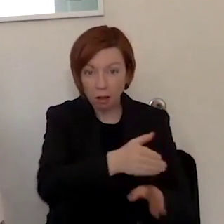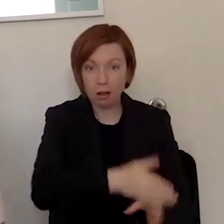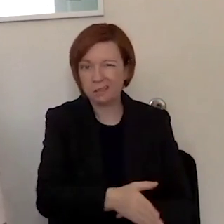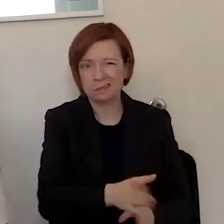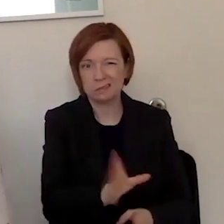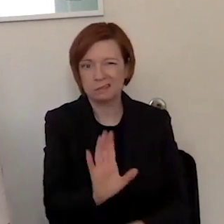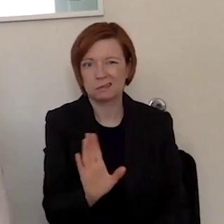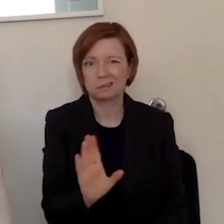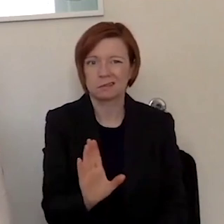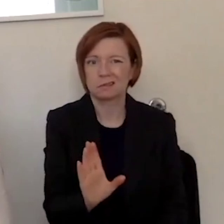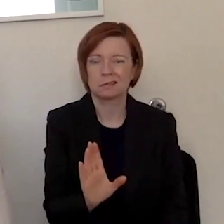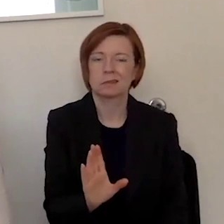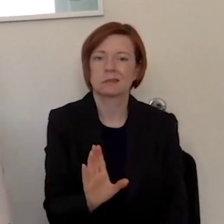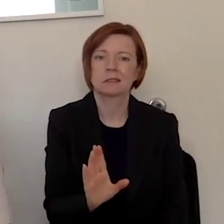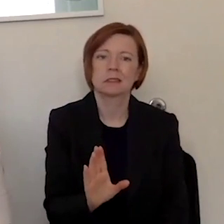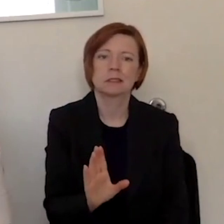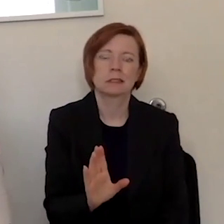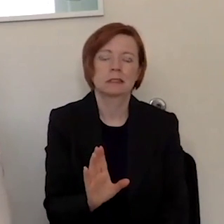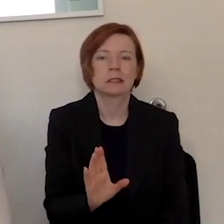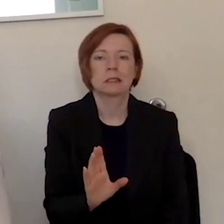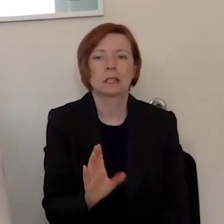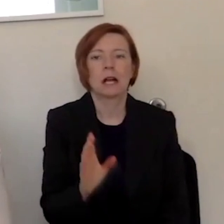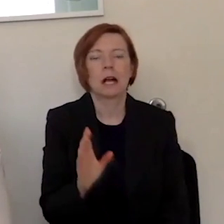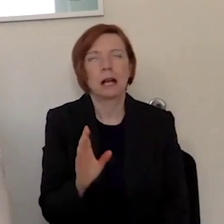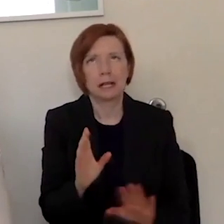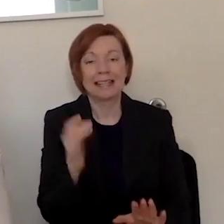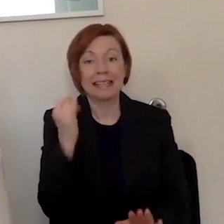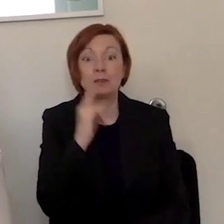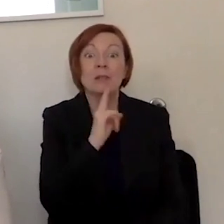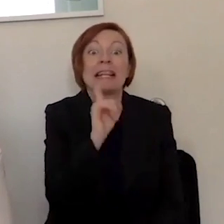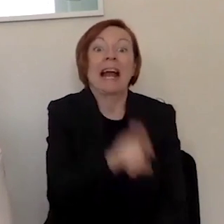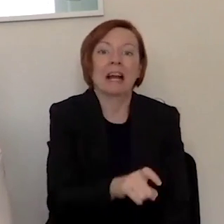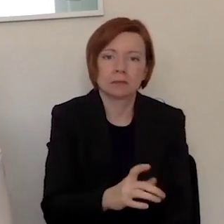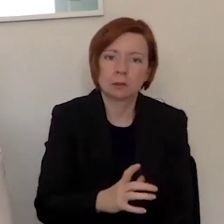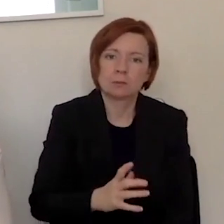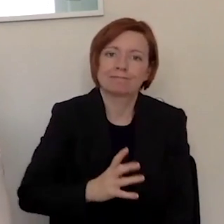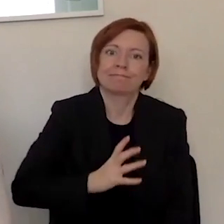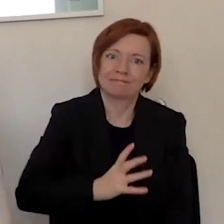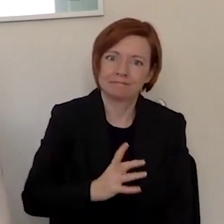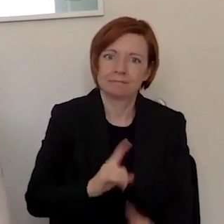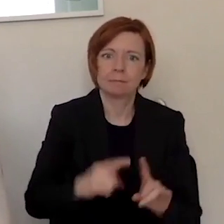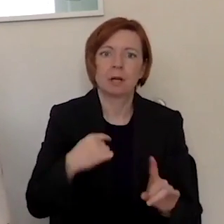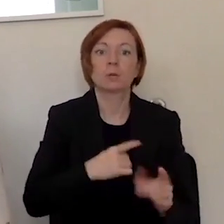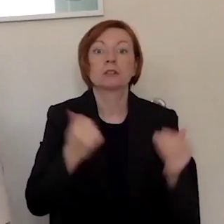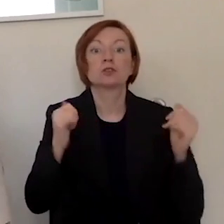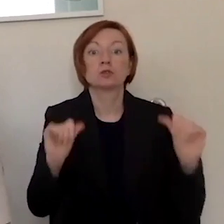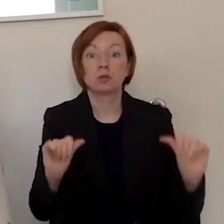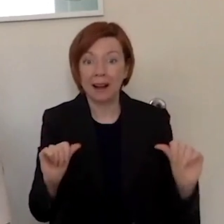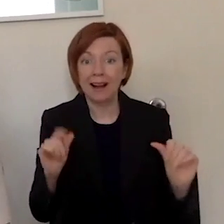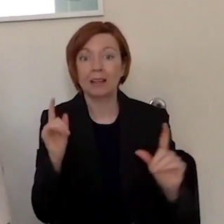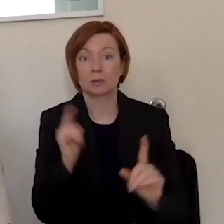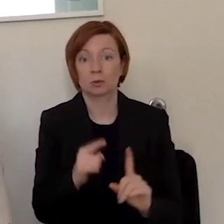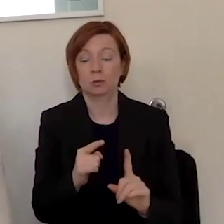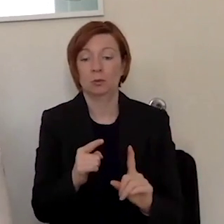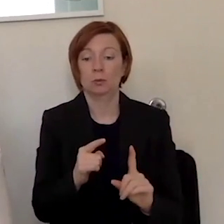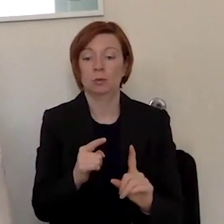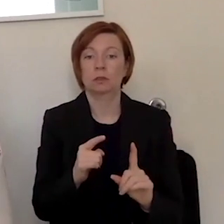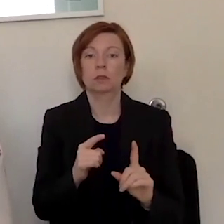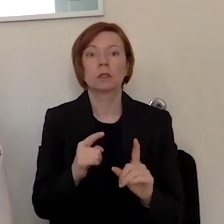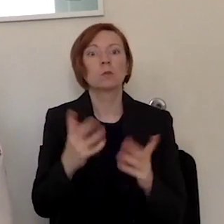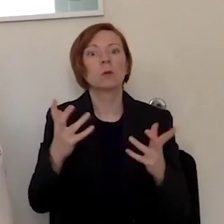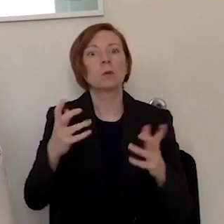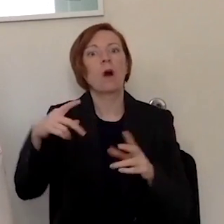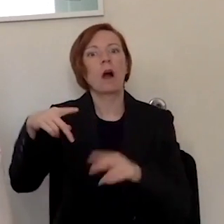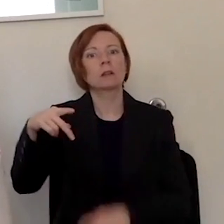multidisciplinary unless you really have to. And the reason for that is that we are trying to give